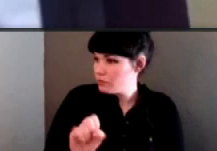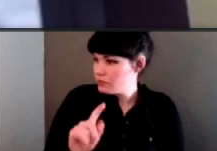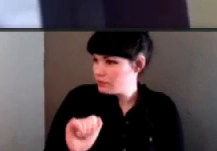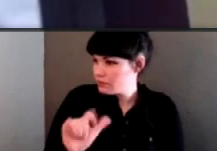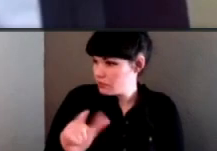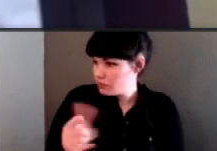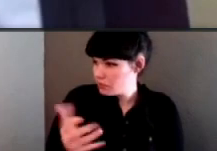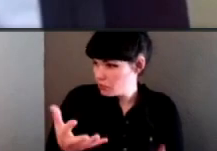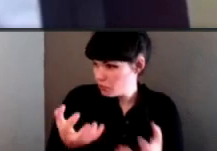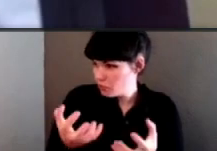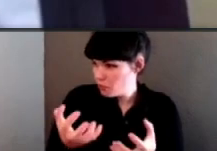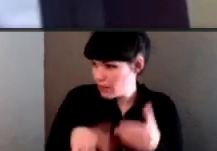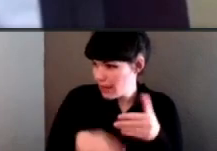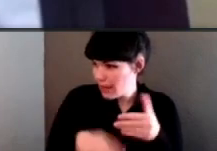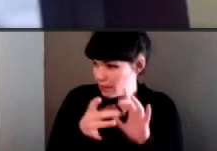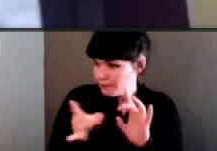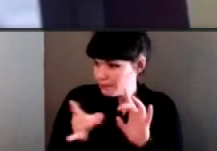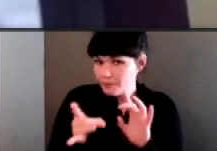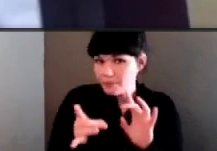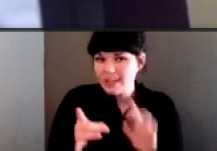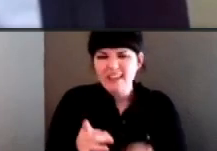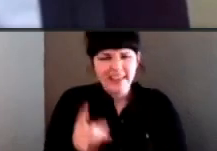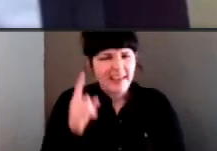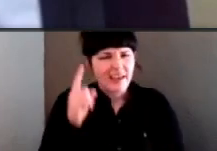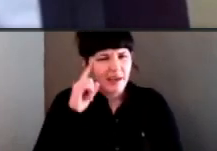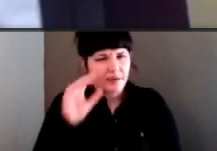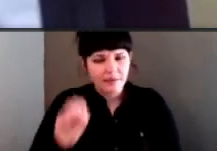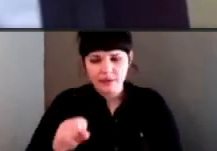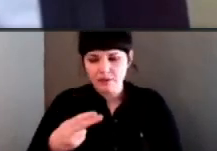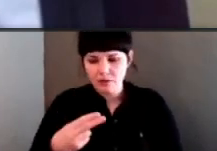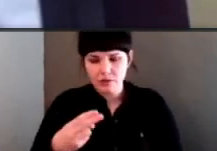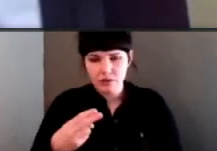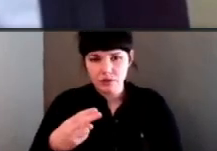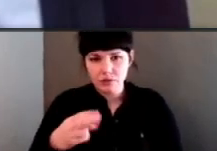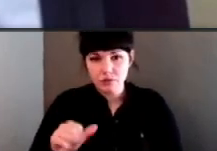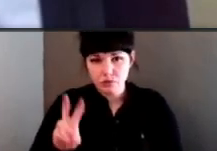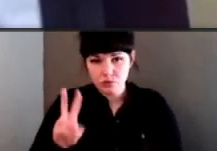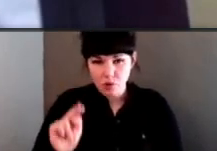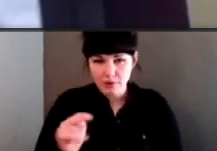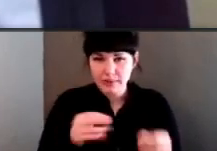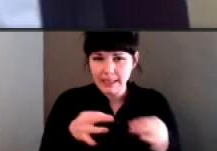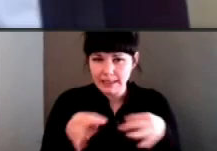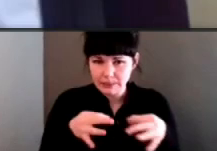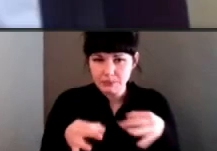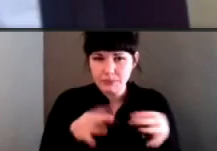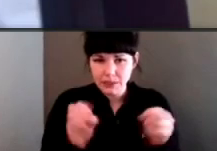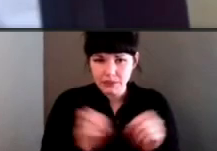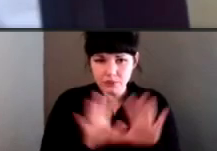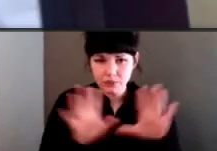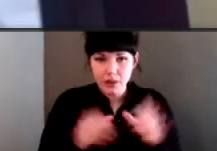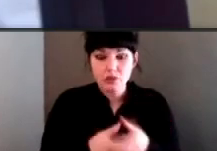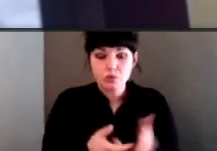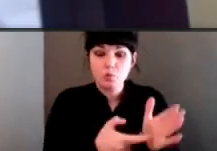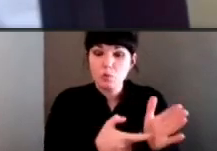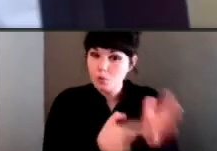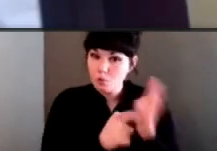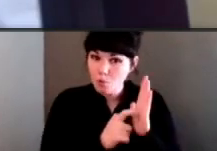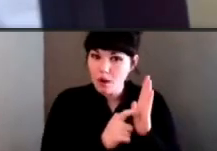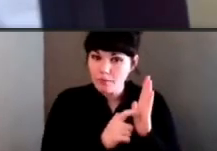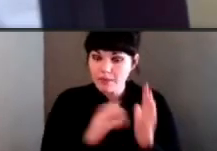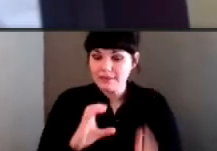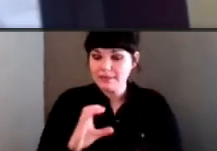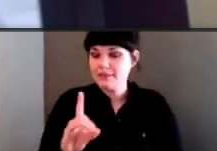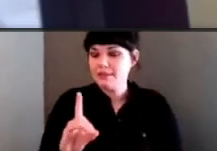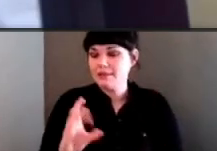Sean covered it because this is, a mandate from CDC and a provision by the state to